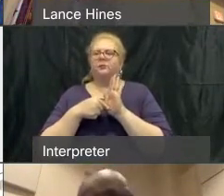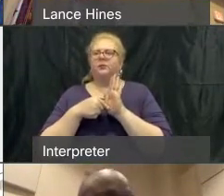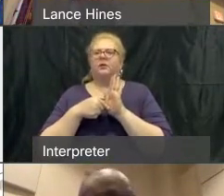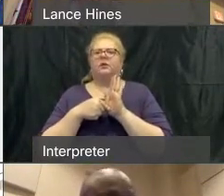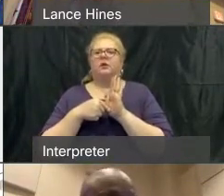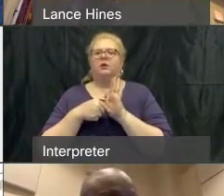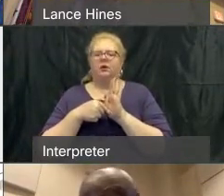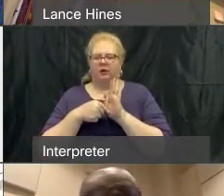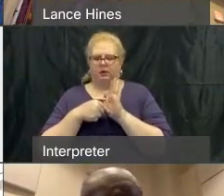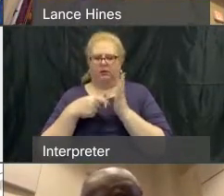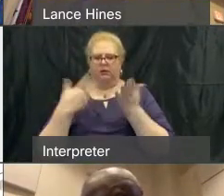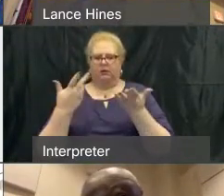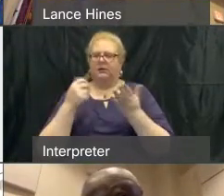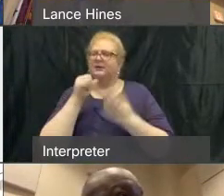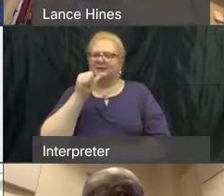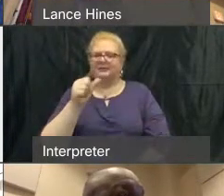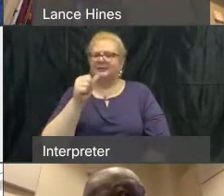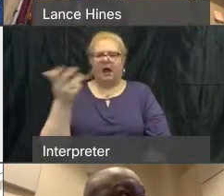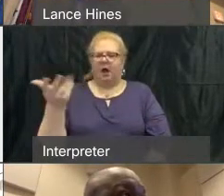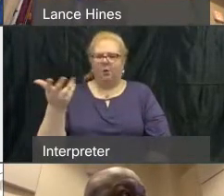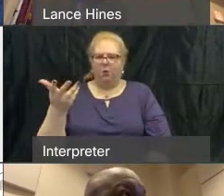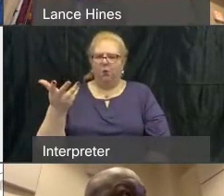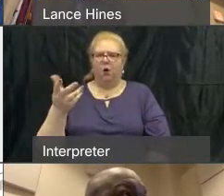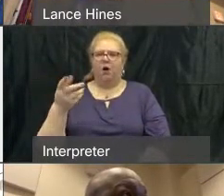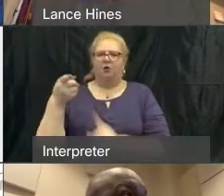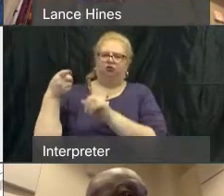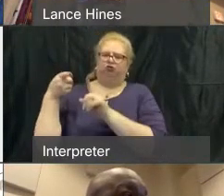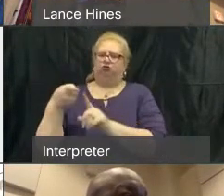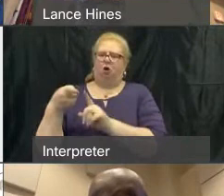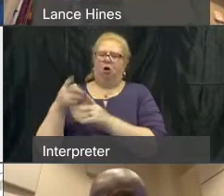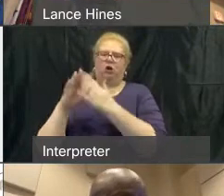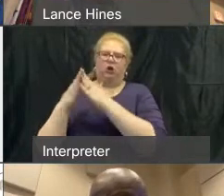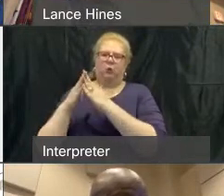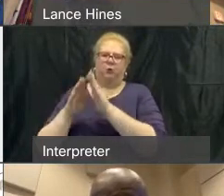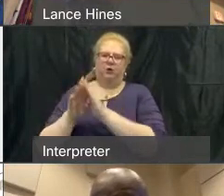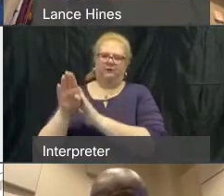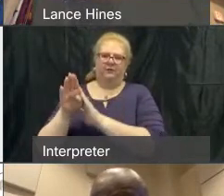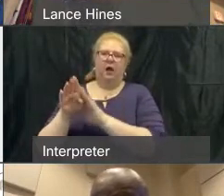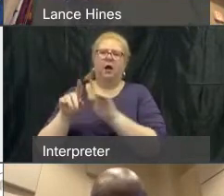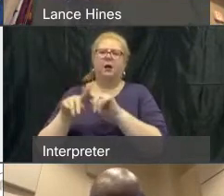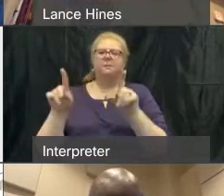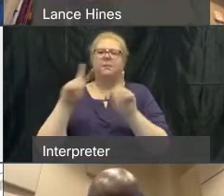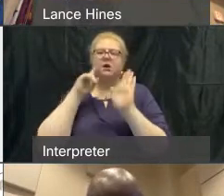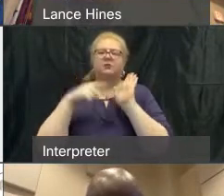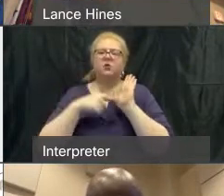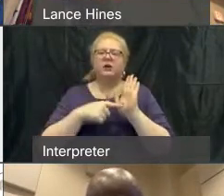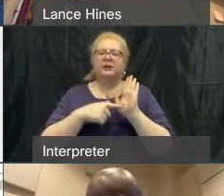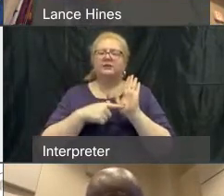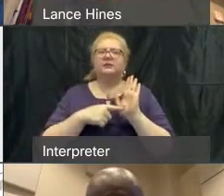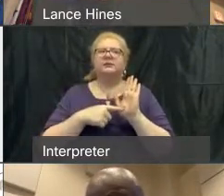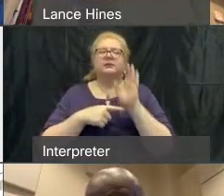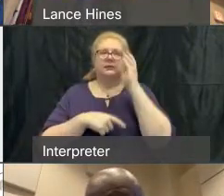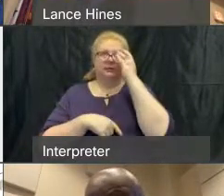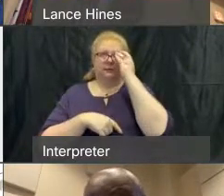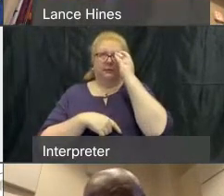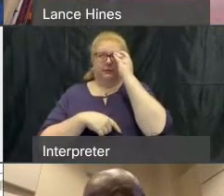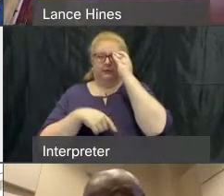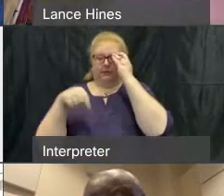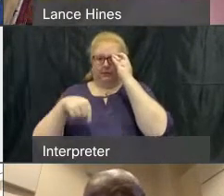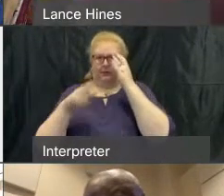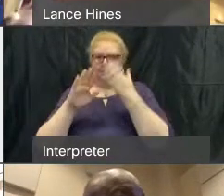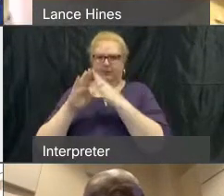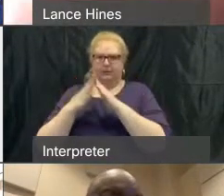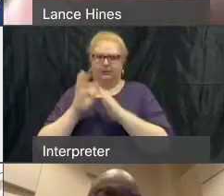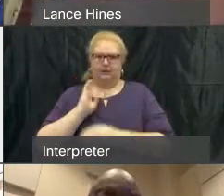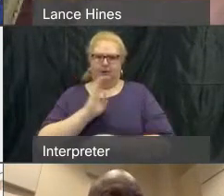what targeted community development was intended for at all. For instance, this city board, I believe at our last, I